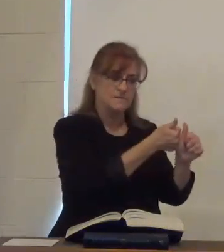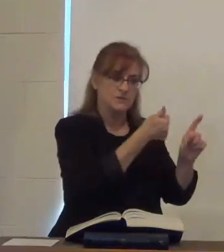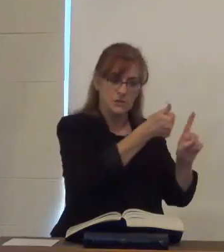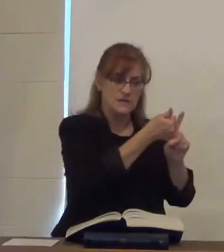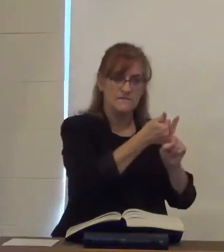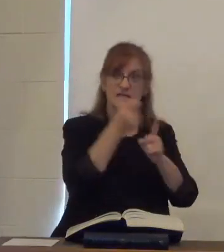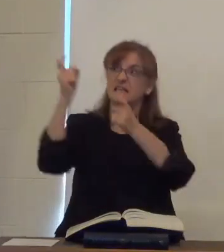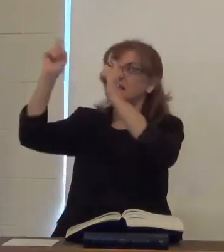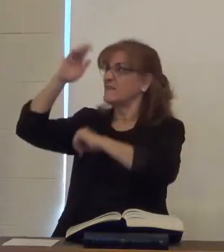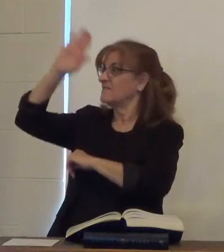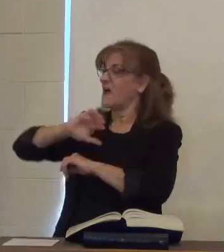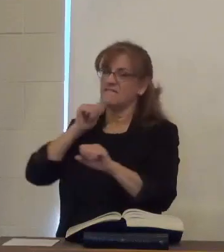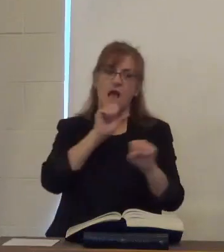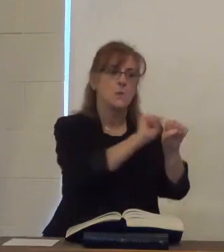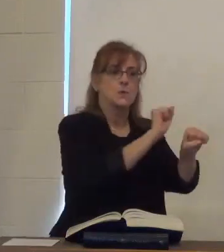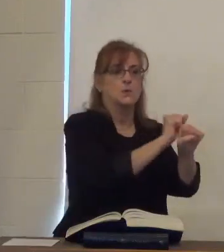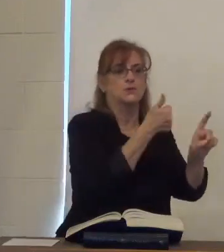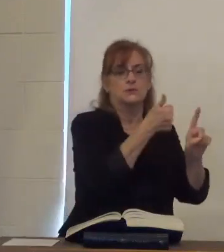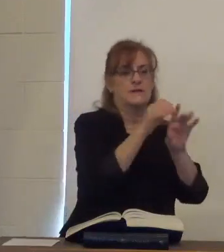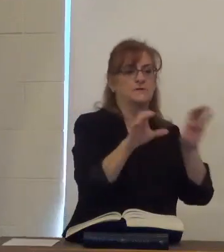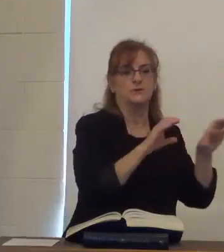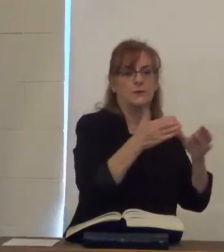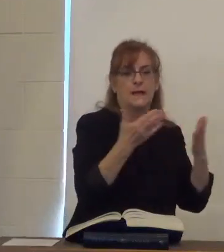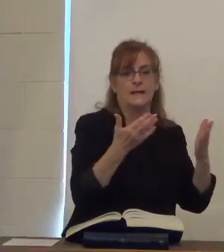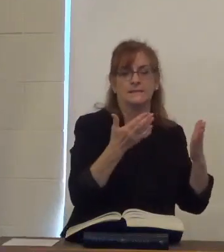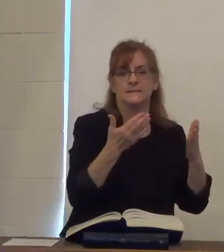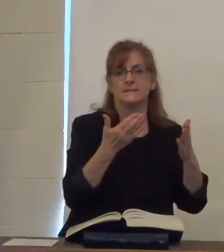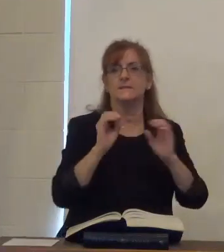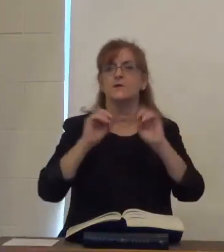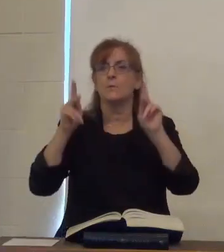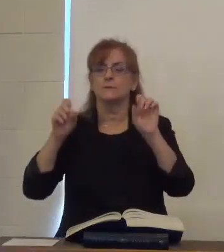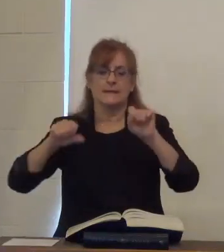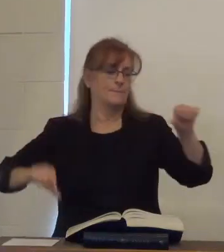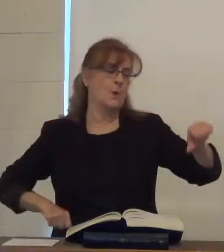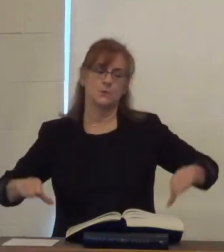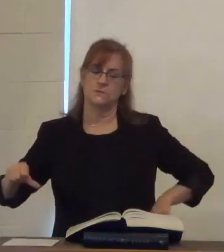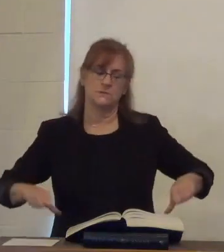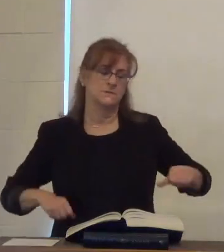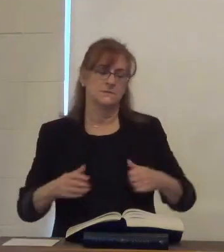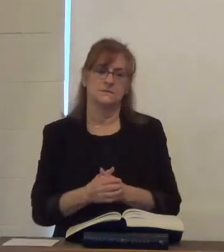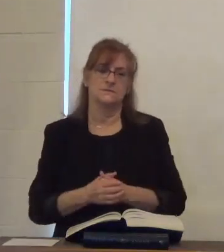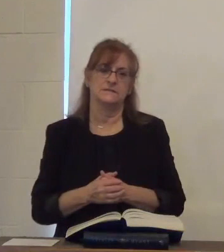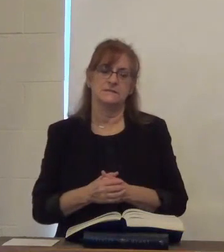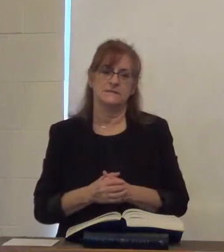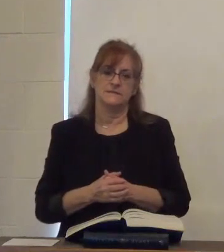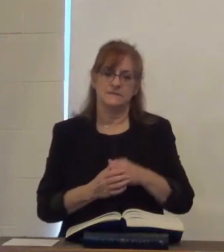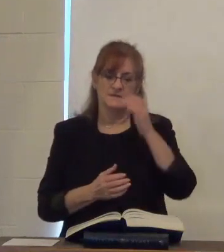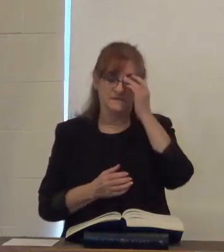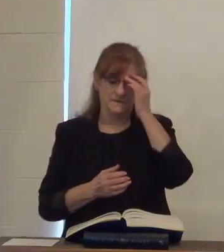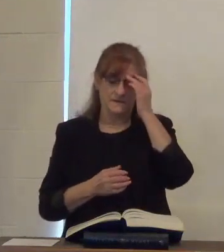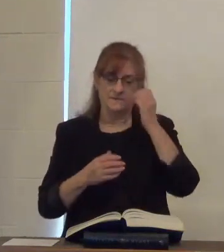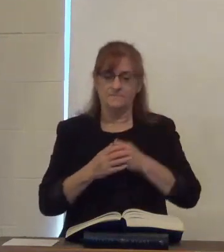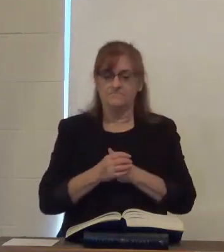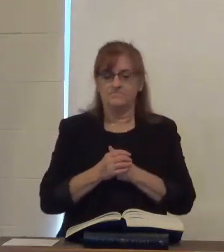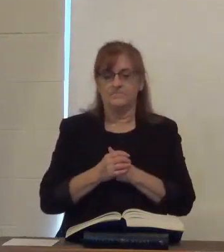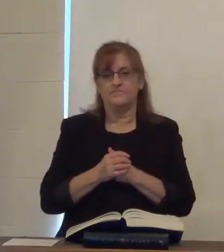of God, not of works, lest any man should boast. The historical context of baptism argues